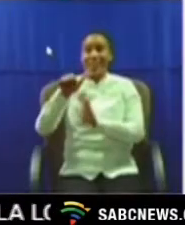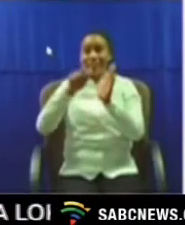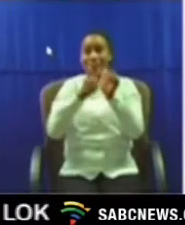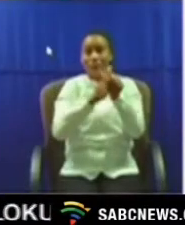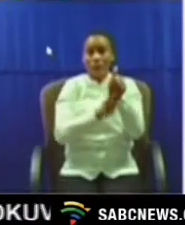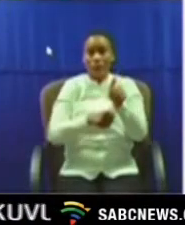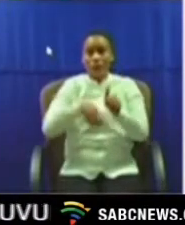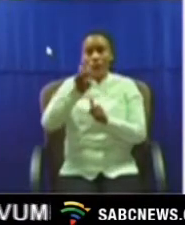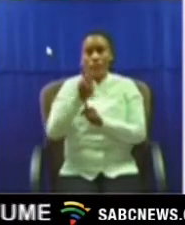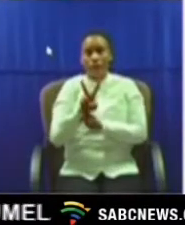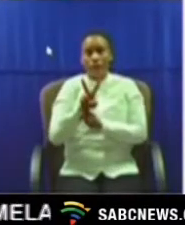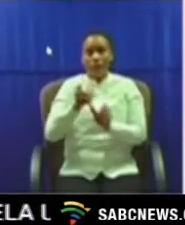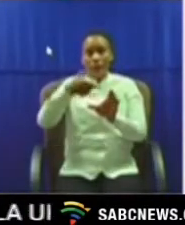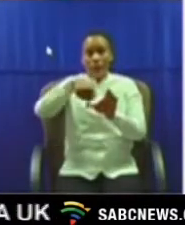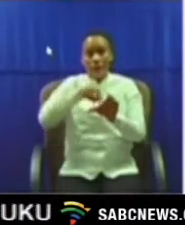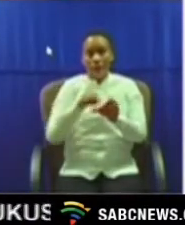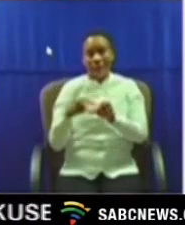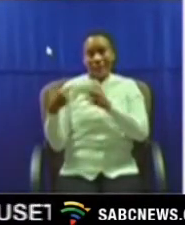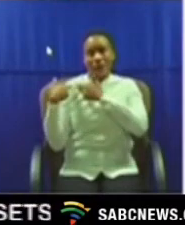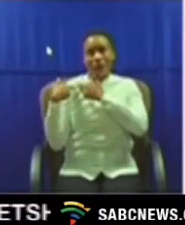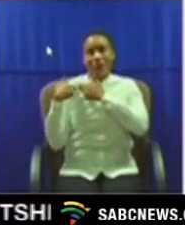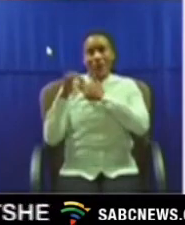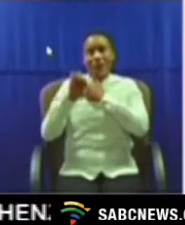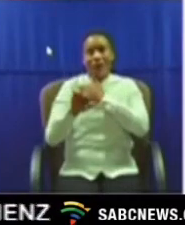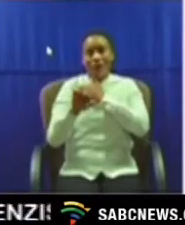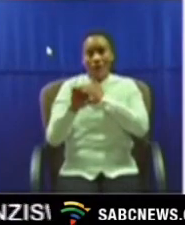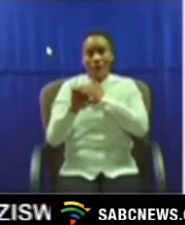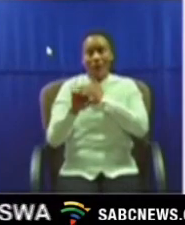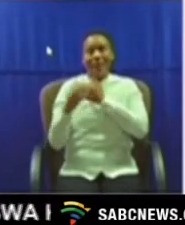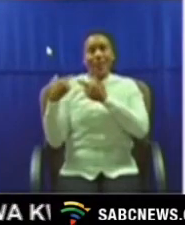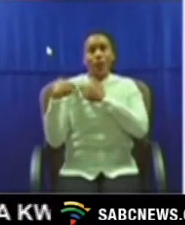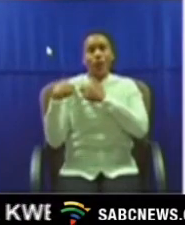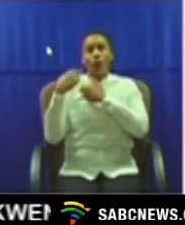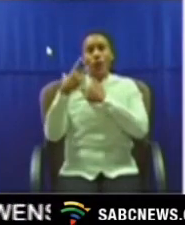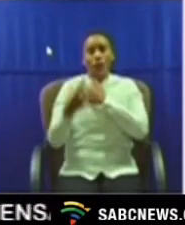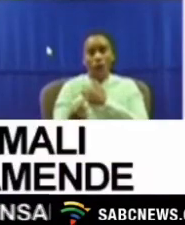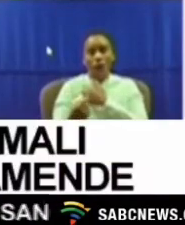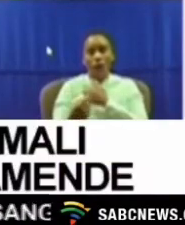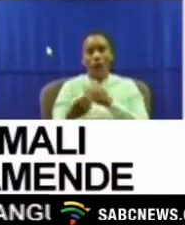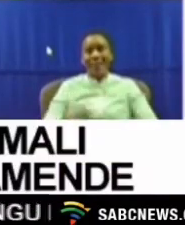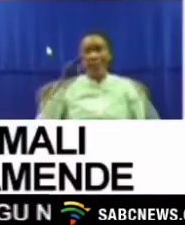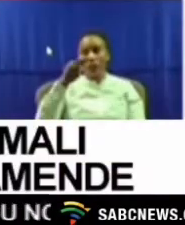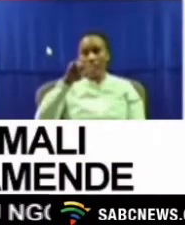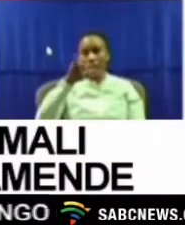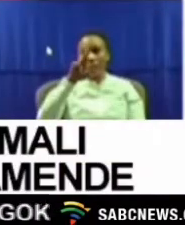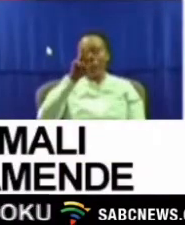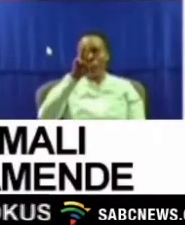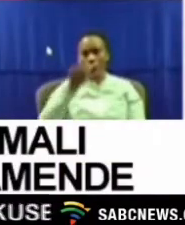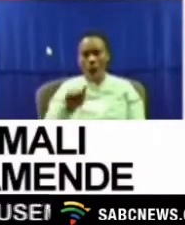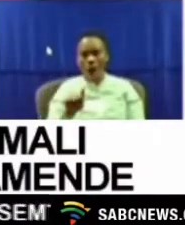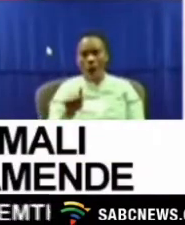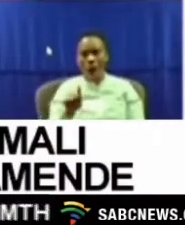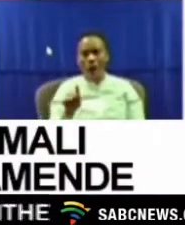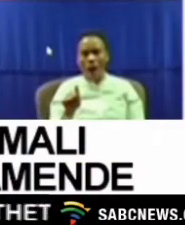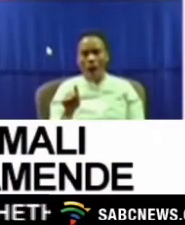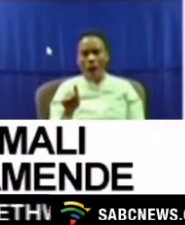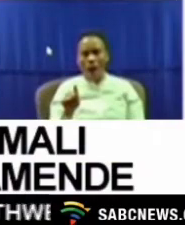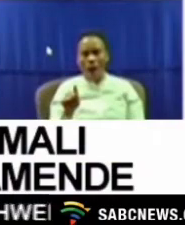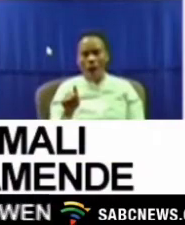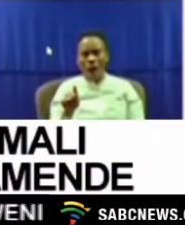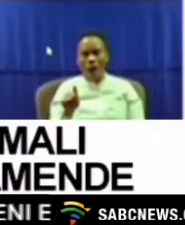mistake. iEFF ibuye nomlayezo ofanayo nowayizolo ithi yangeke ivumele umengameli uCyril Ramaphosa ethule inkulumo